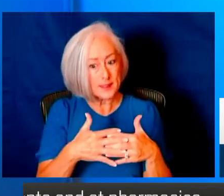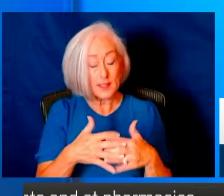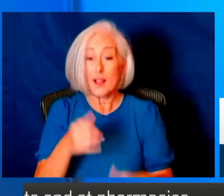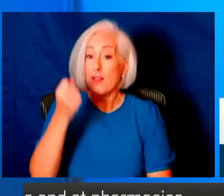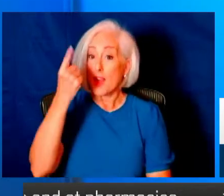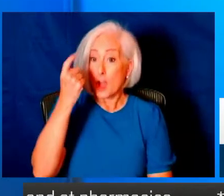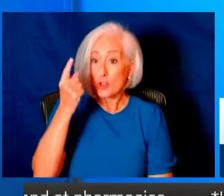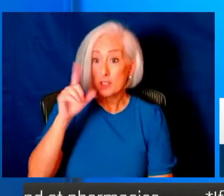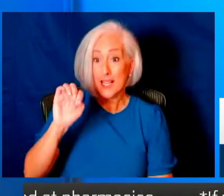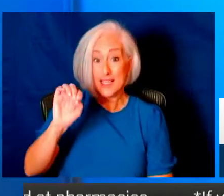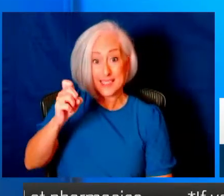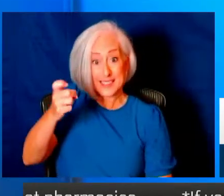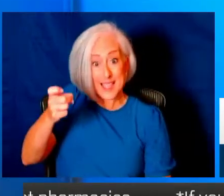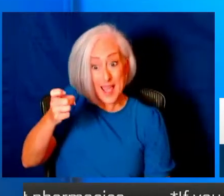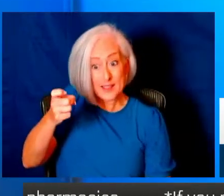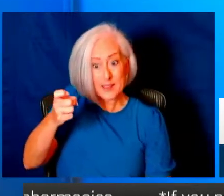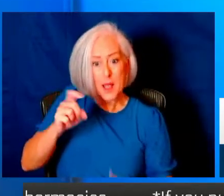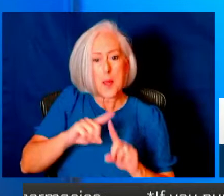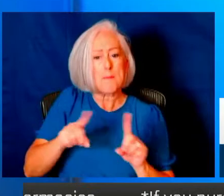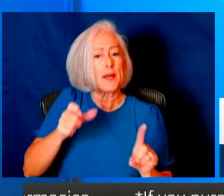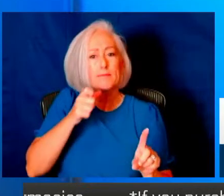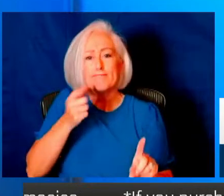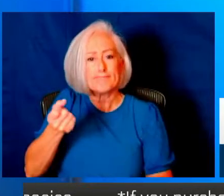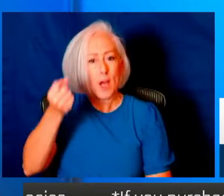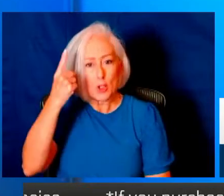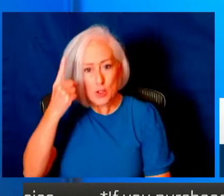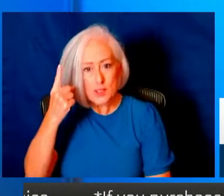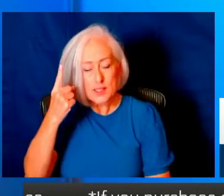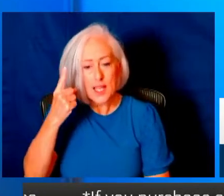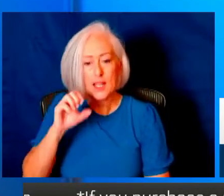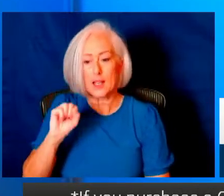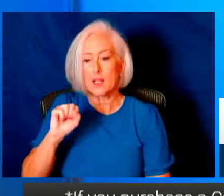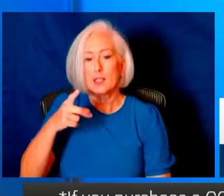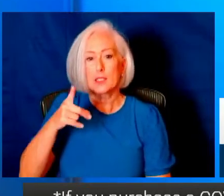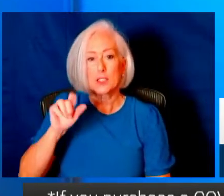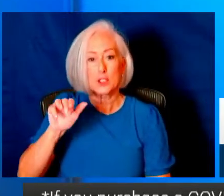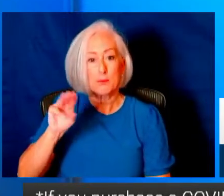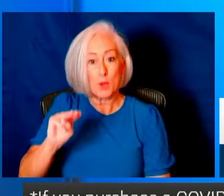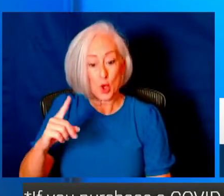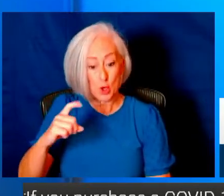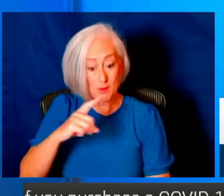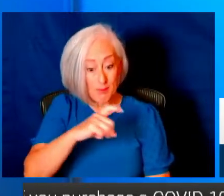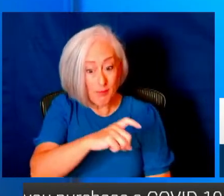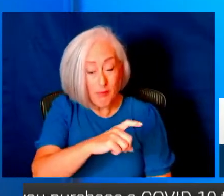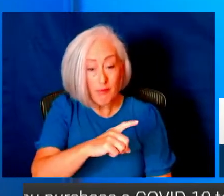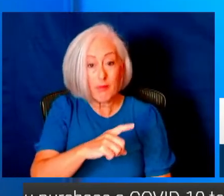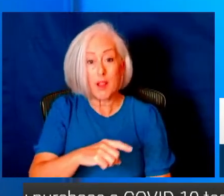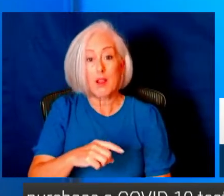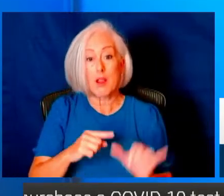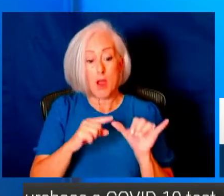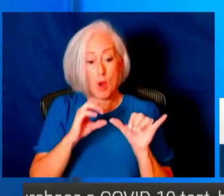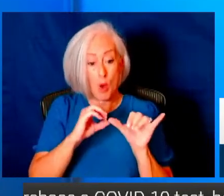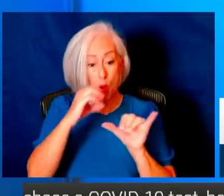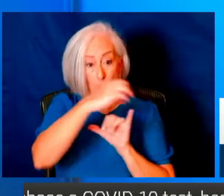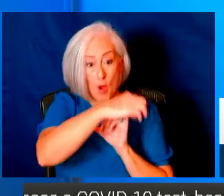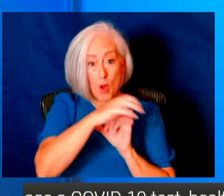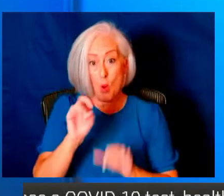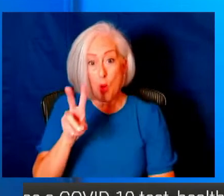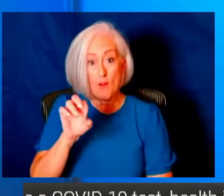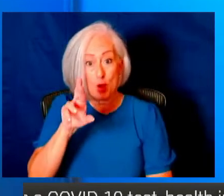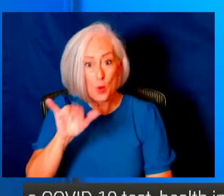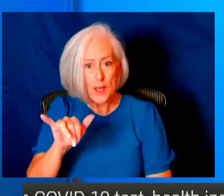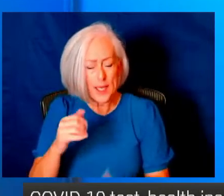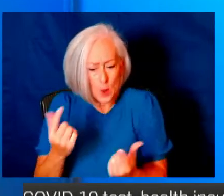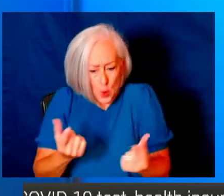the sperm does and what the ovaries do and all of those things. And so I think that it's important that we focus on adult women,